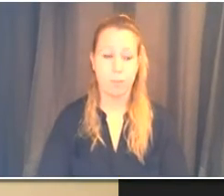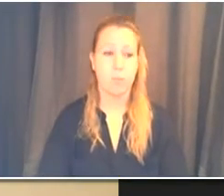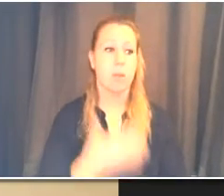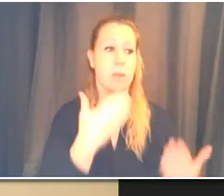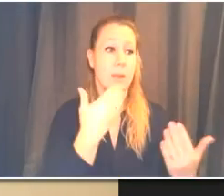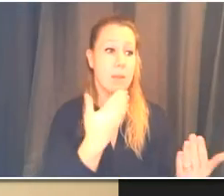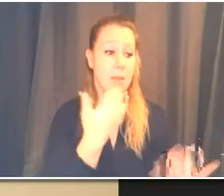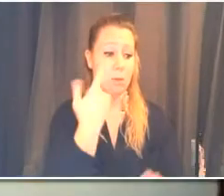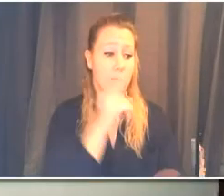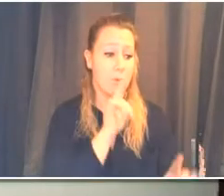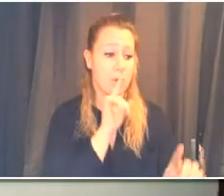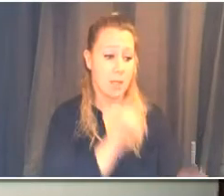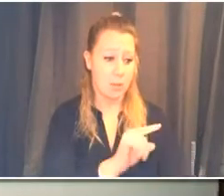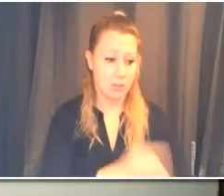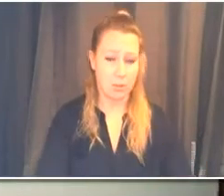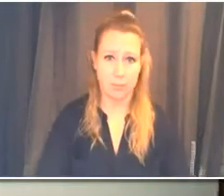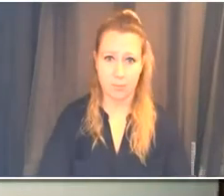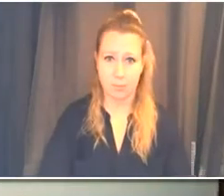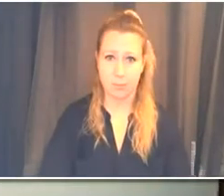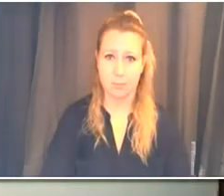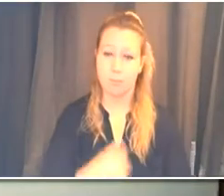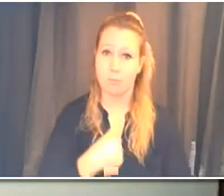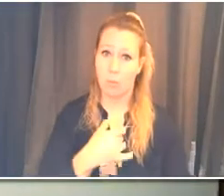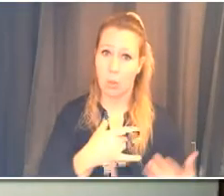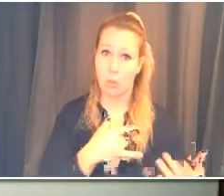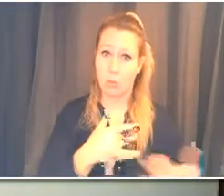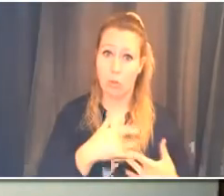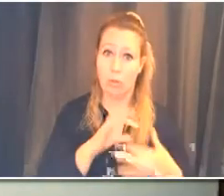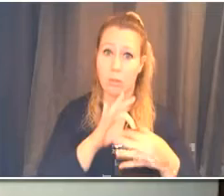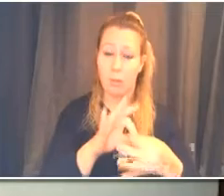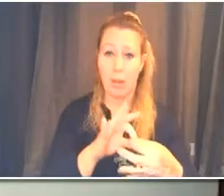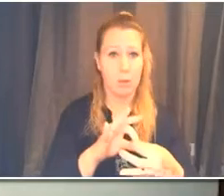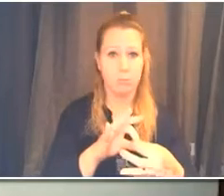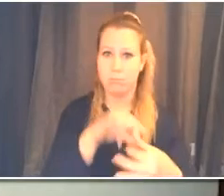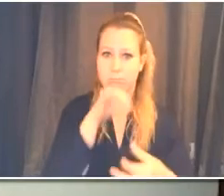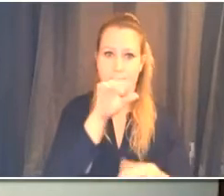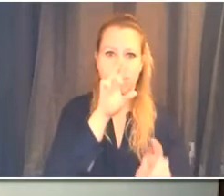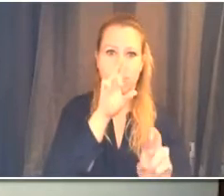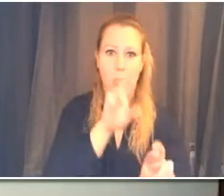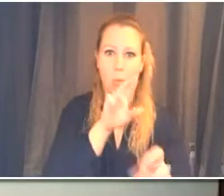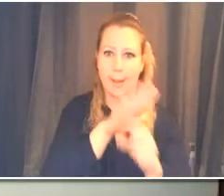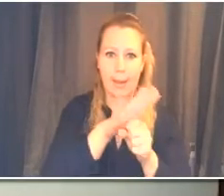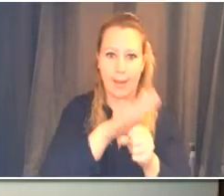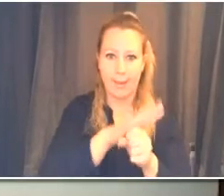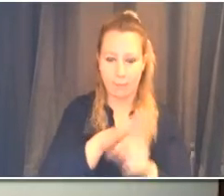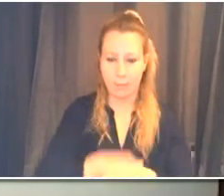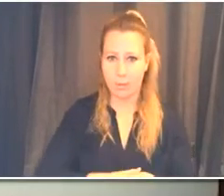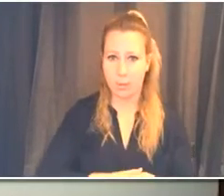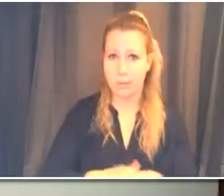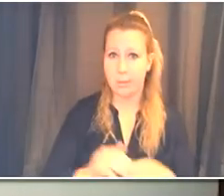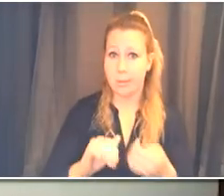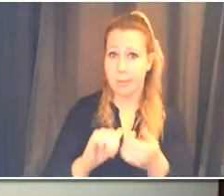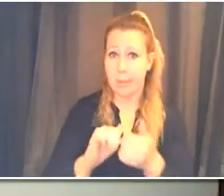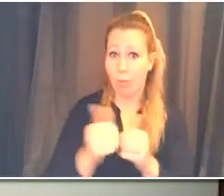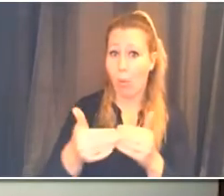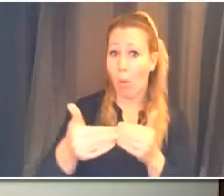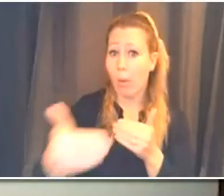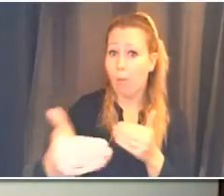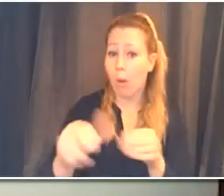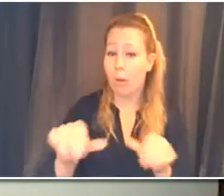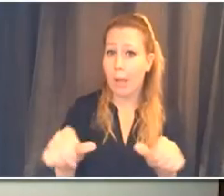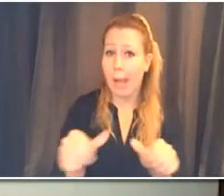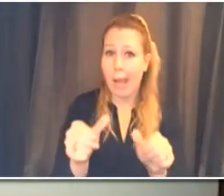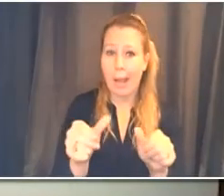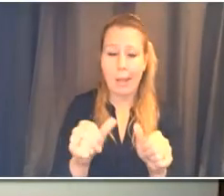911 okay well the texting to 911 that's an outside agency that is DT the department of Information Technology